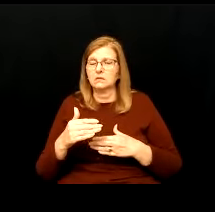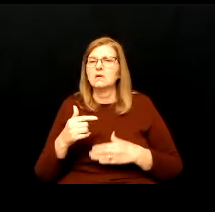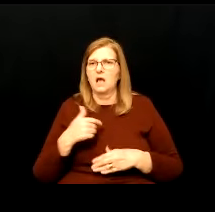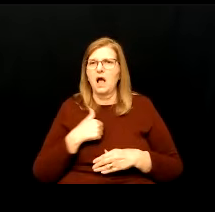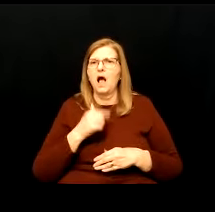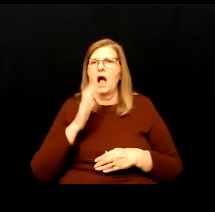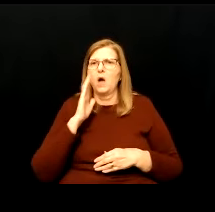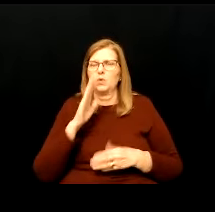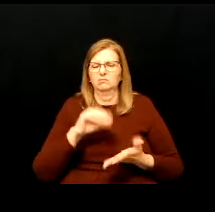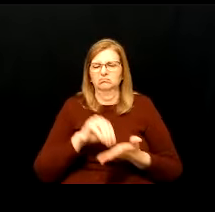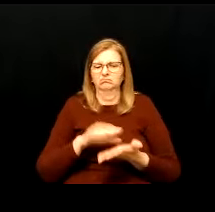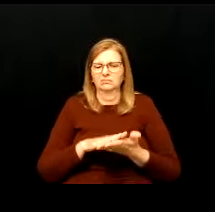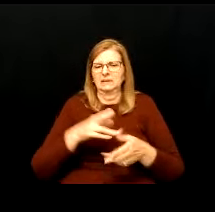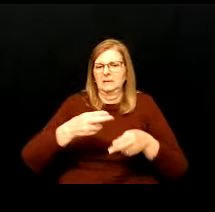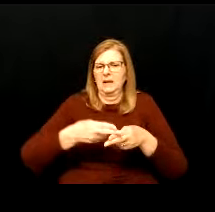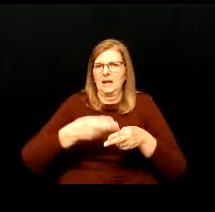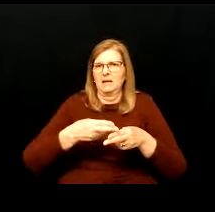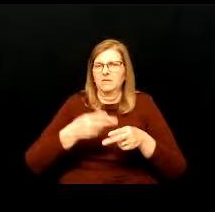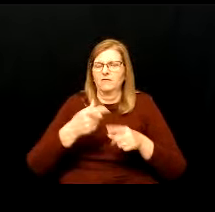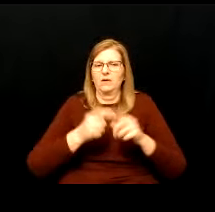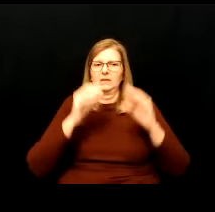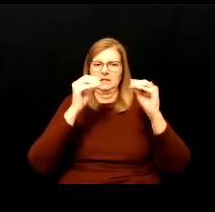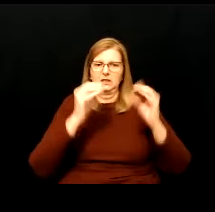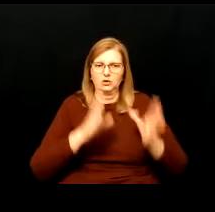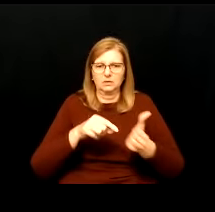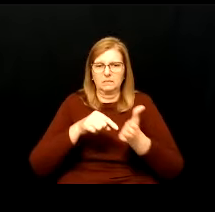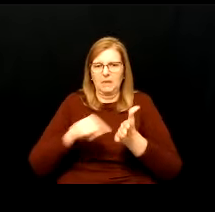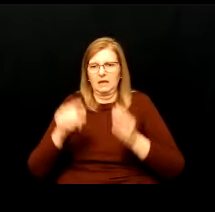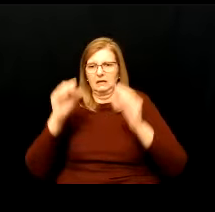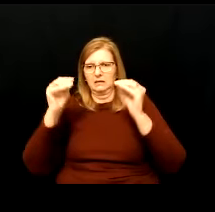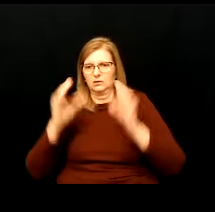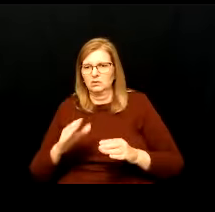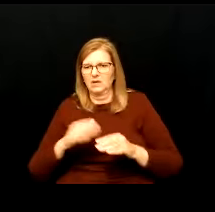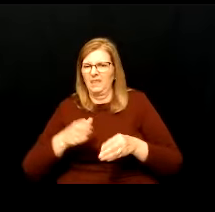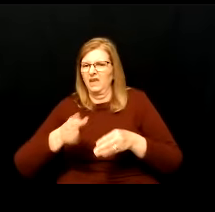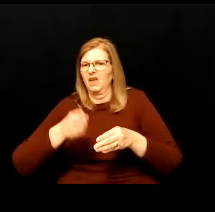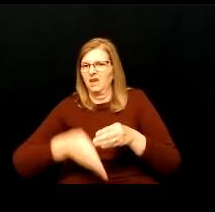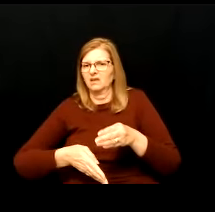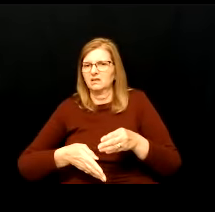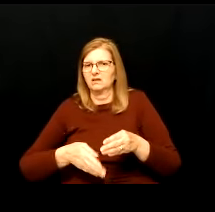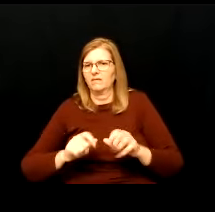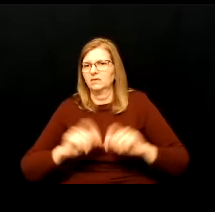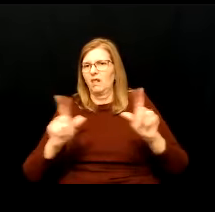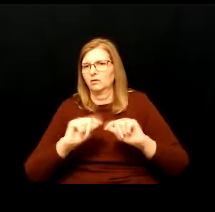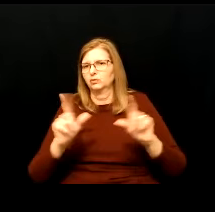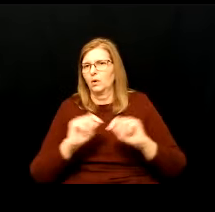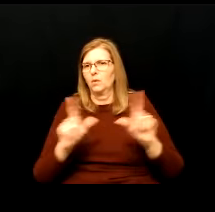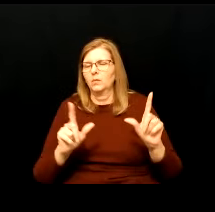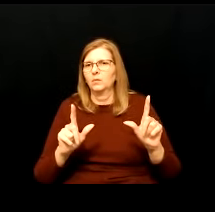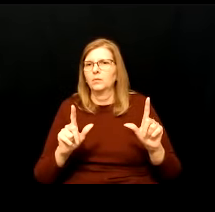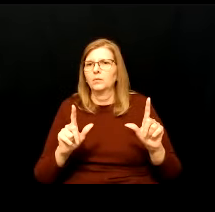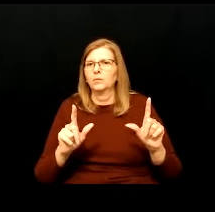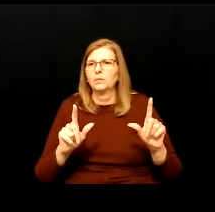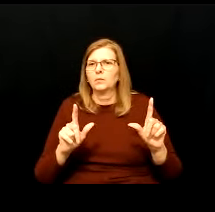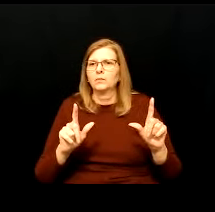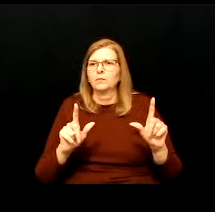the name of it from Teacher Pay Teachers at the end of this slideshow.